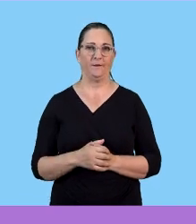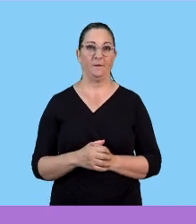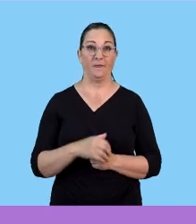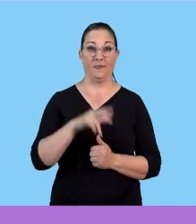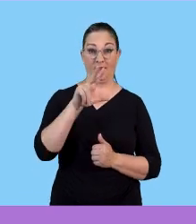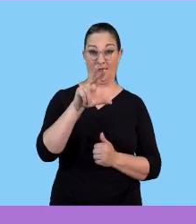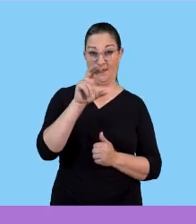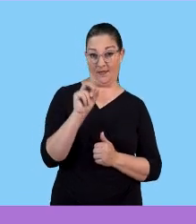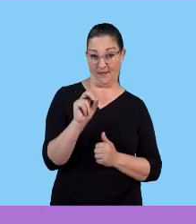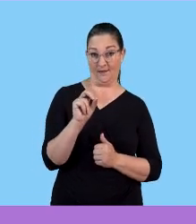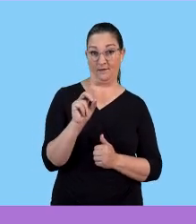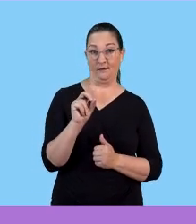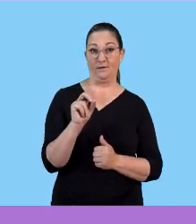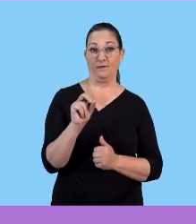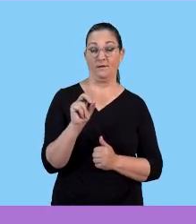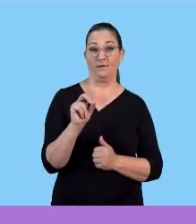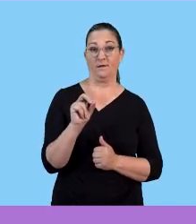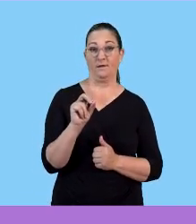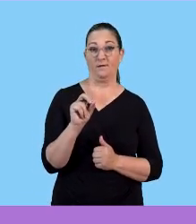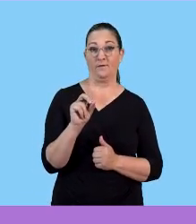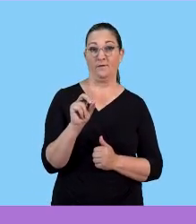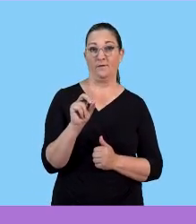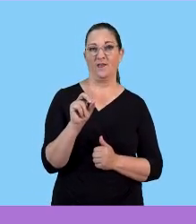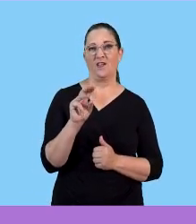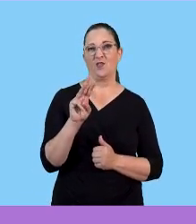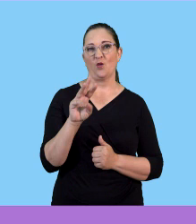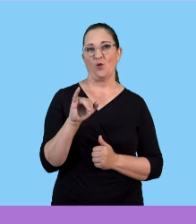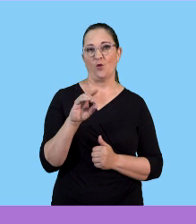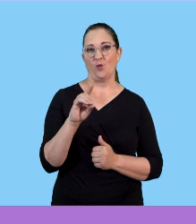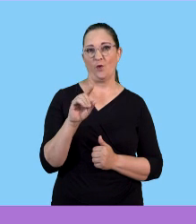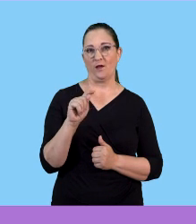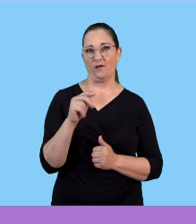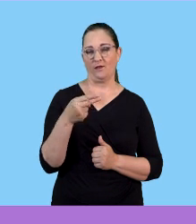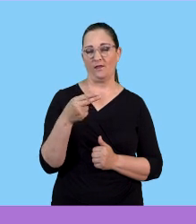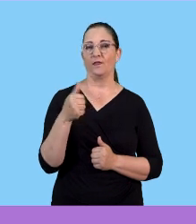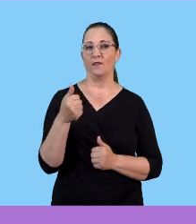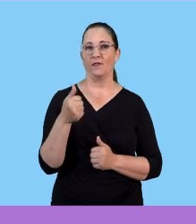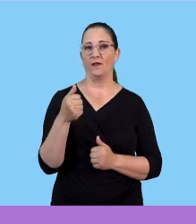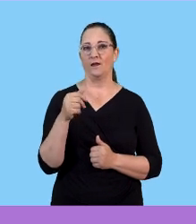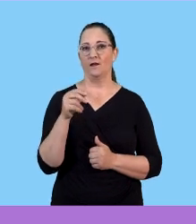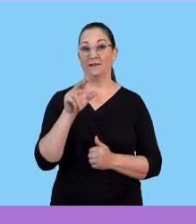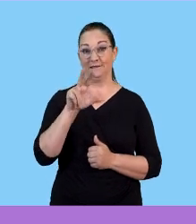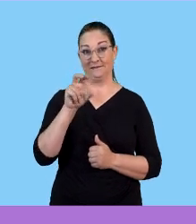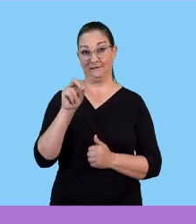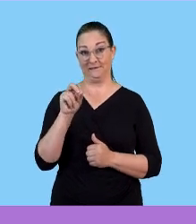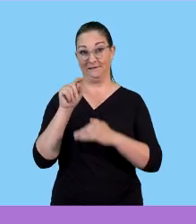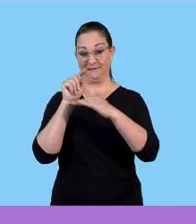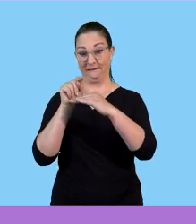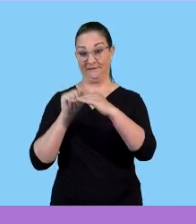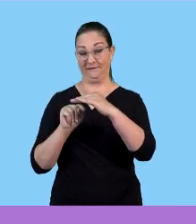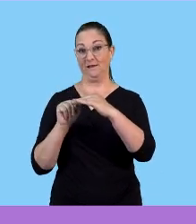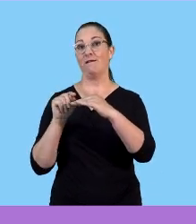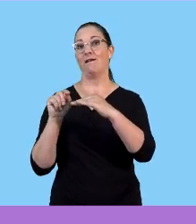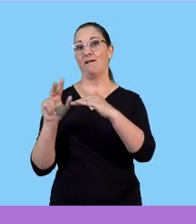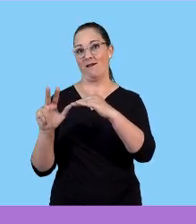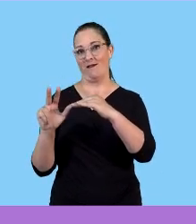got to take the 80, so this is the width, and what must I do to that? That's the total length. I've got to divide